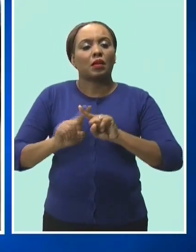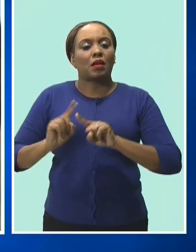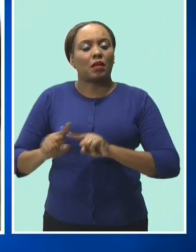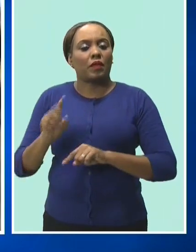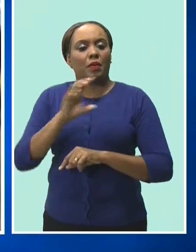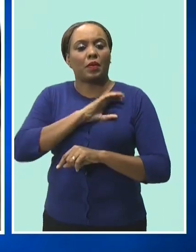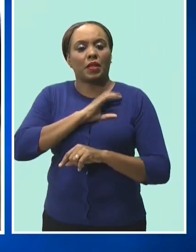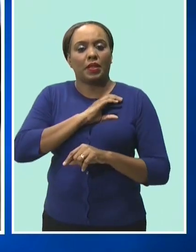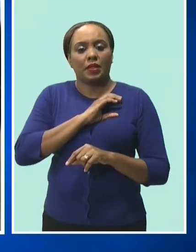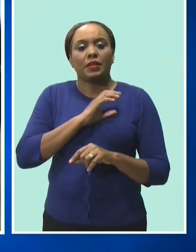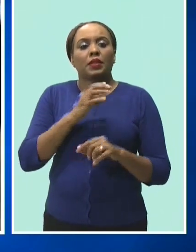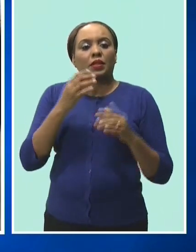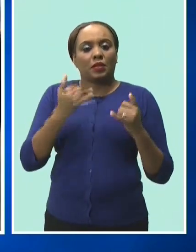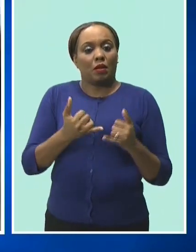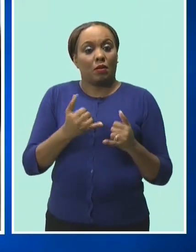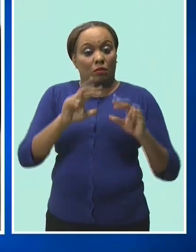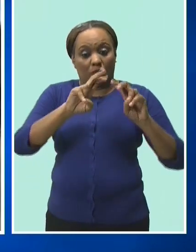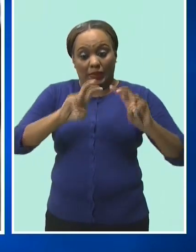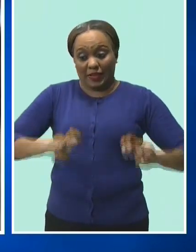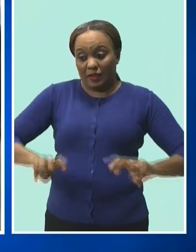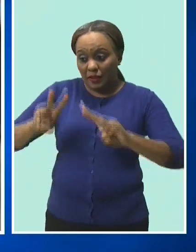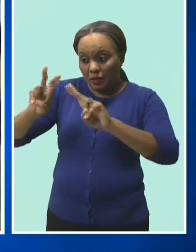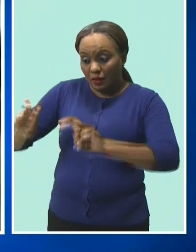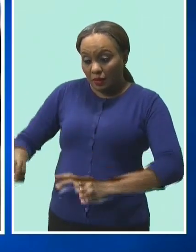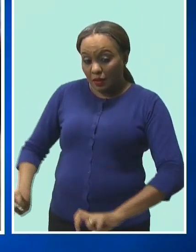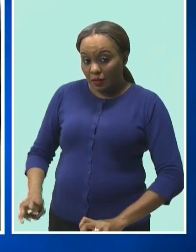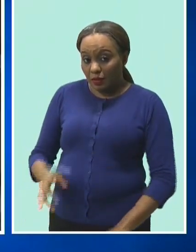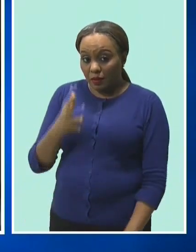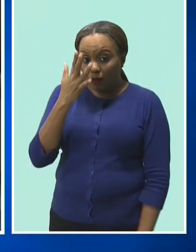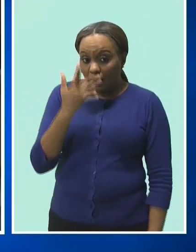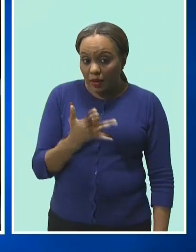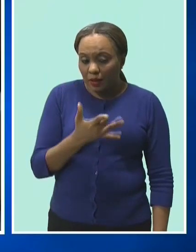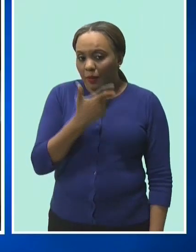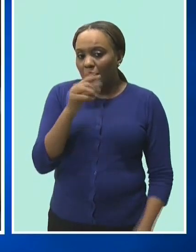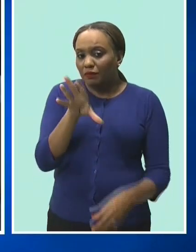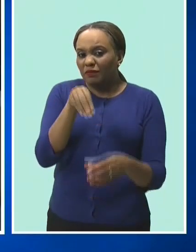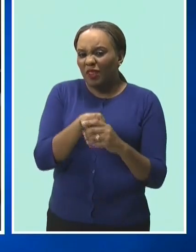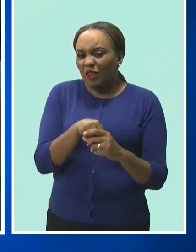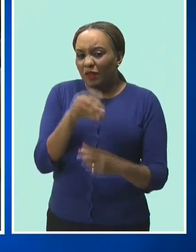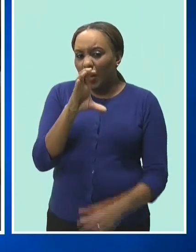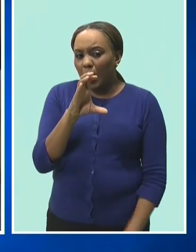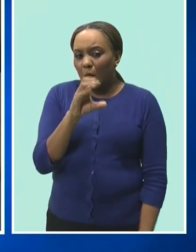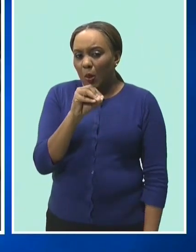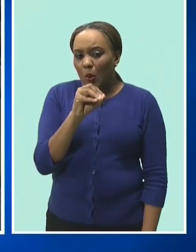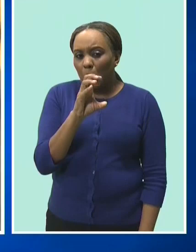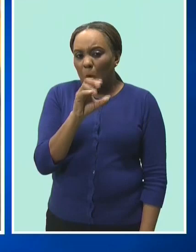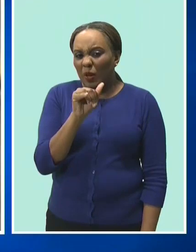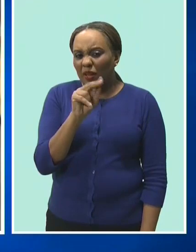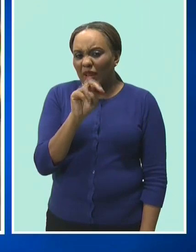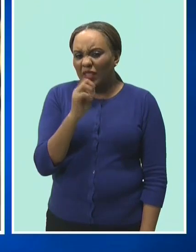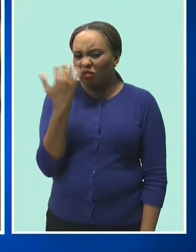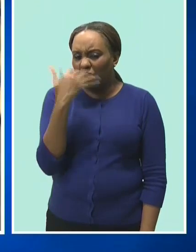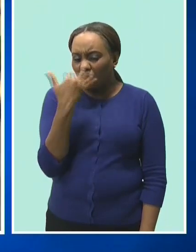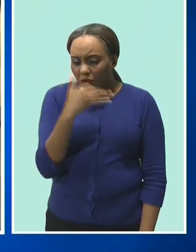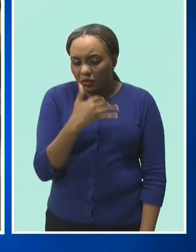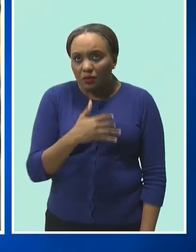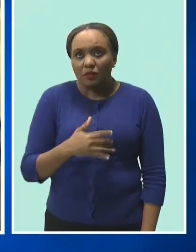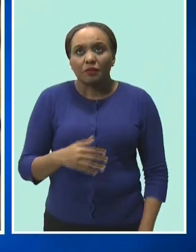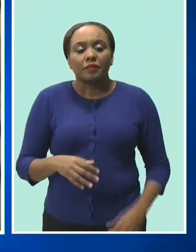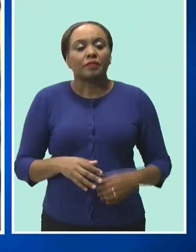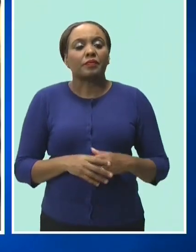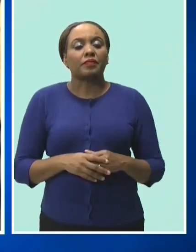under investigation for alleged collusion with a civilian to traffic cocaine out of the country. Public Security Minister